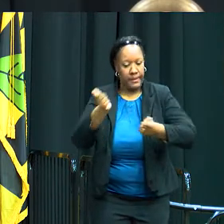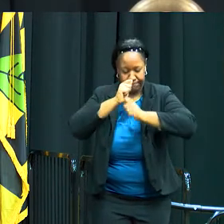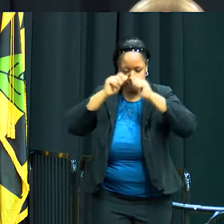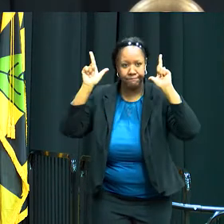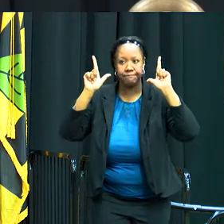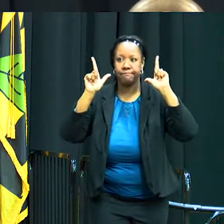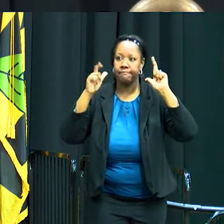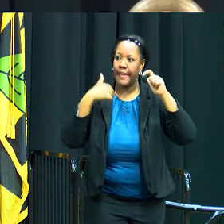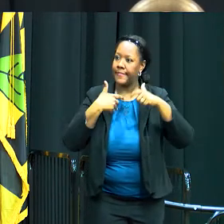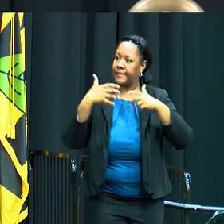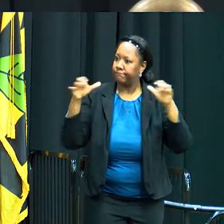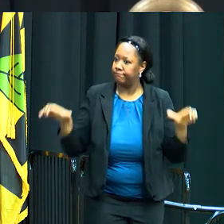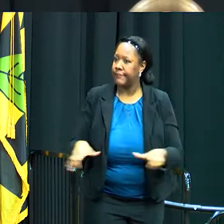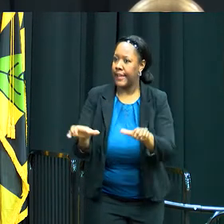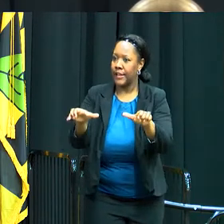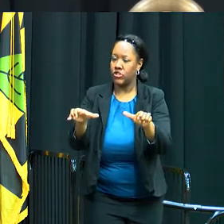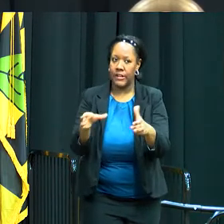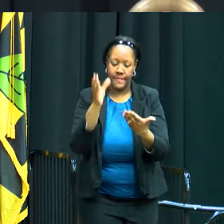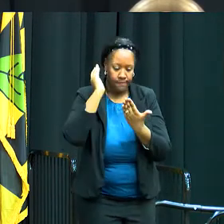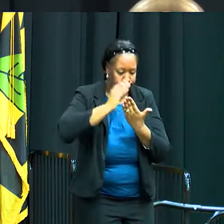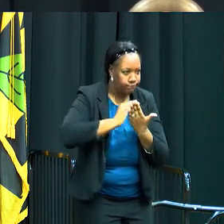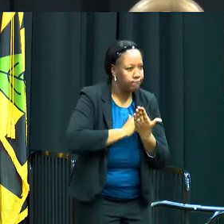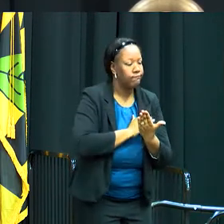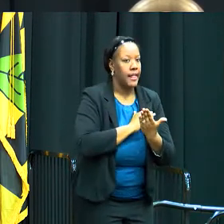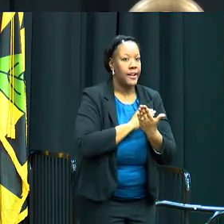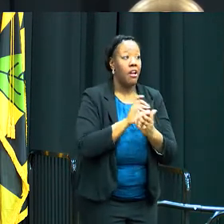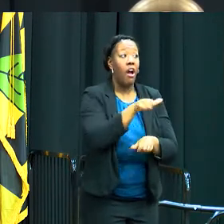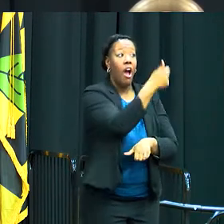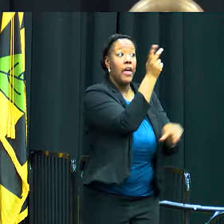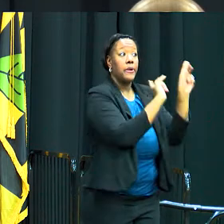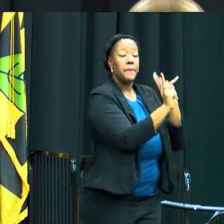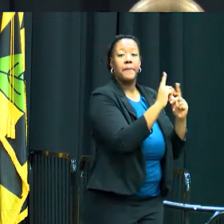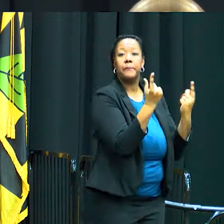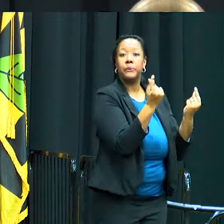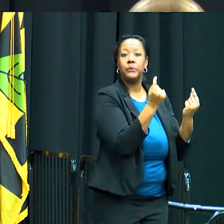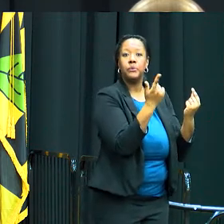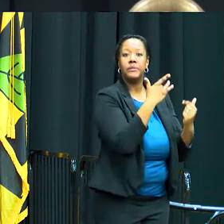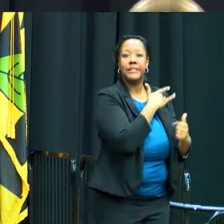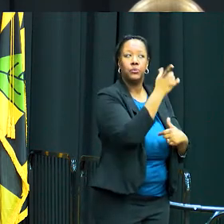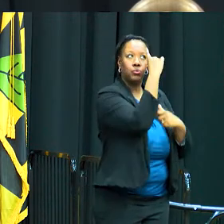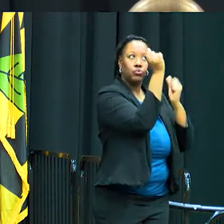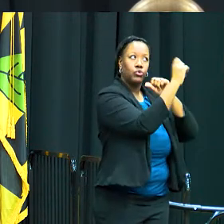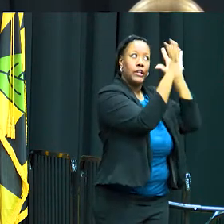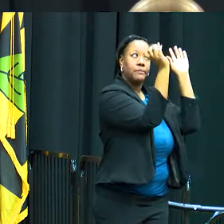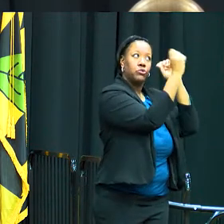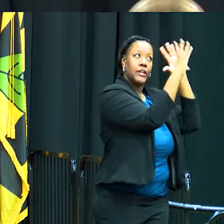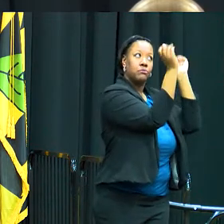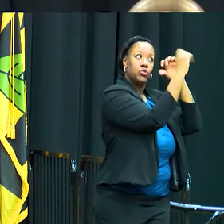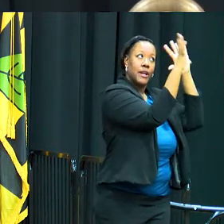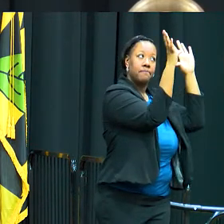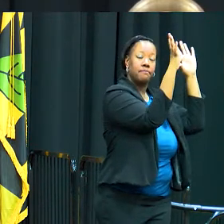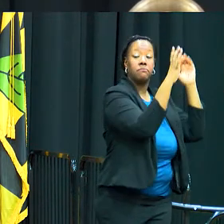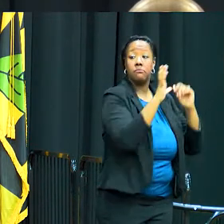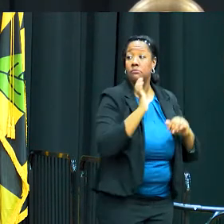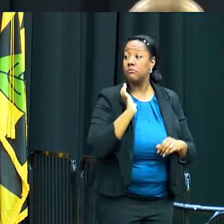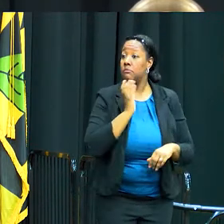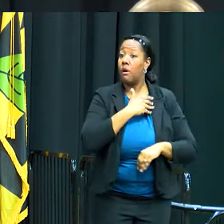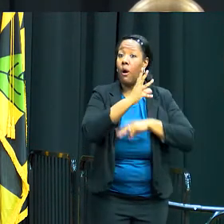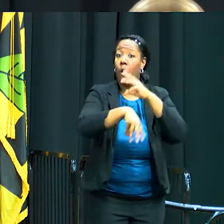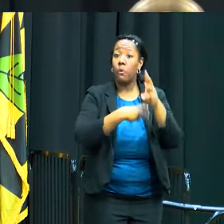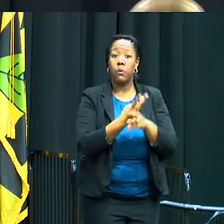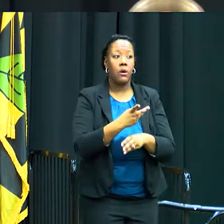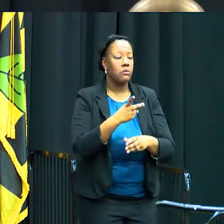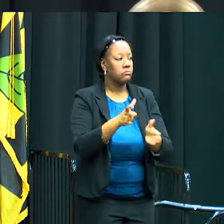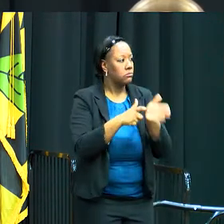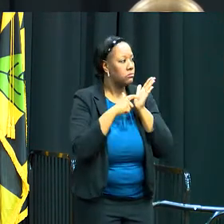take action and they make plans while others merely dream. Our world needs new ideas and bold